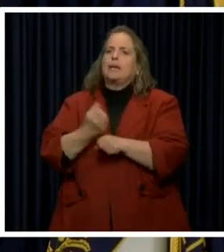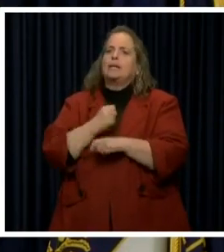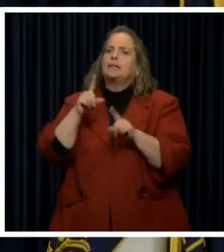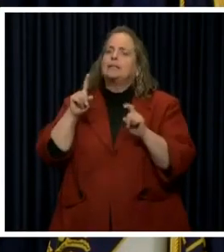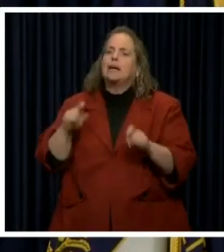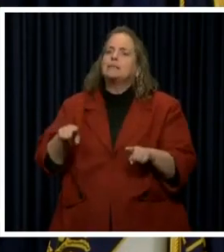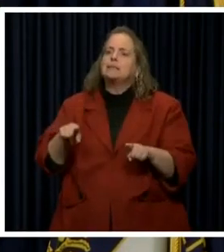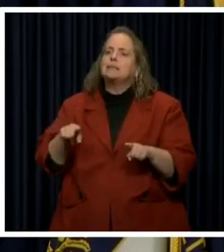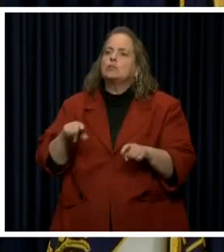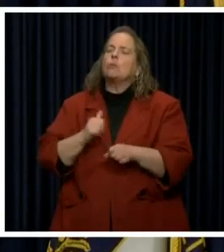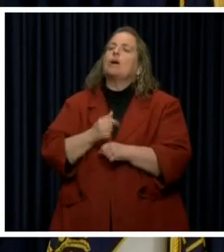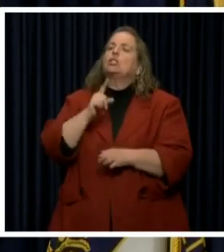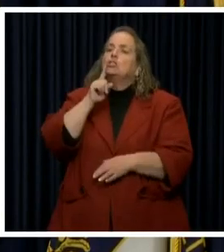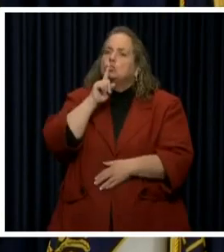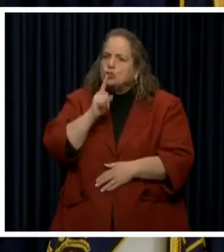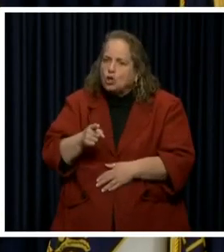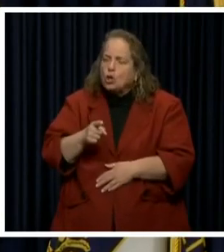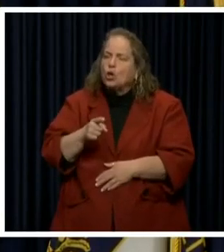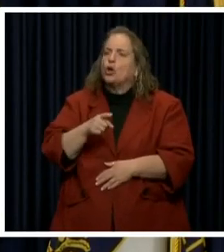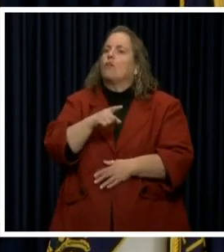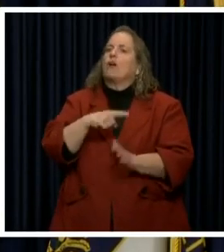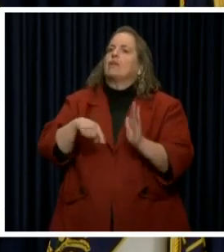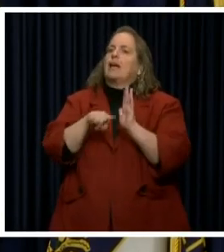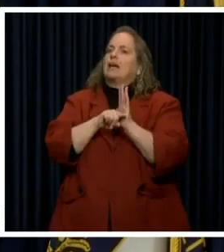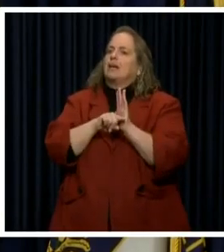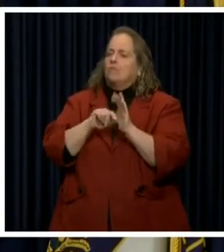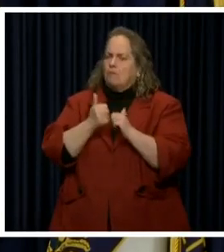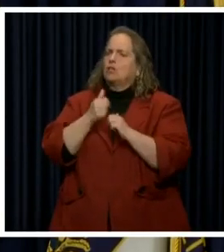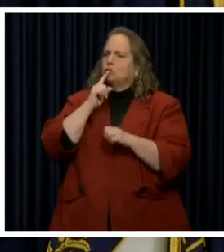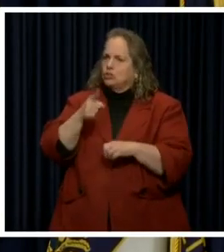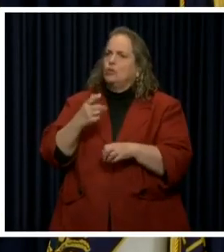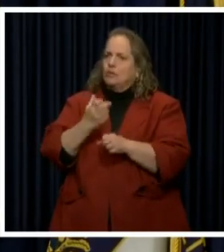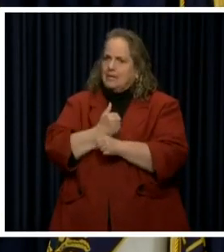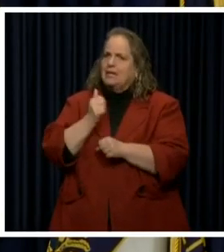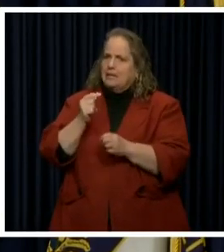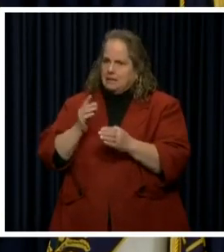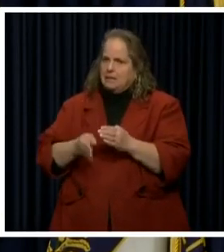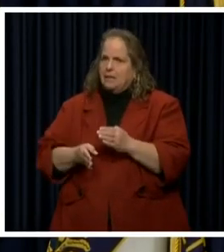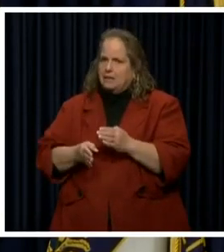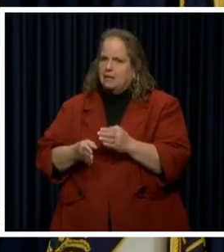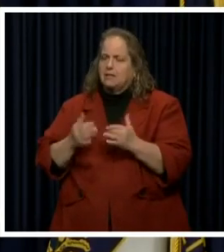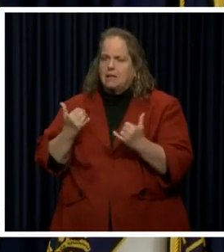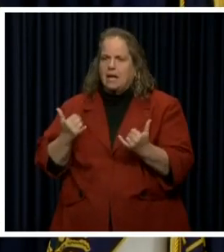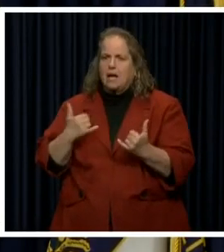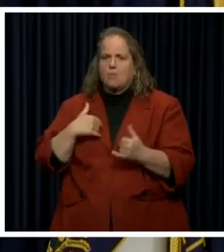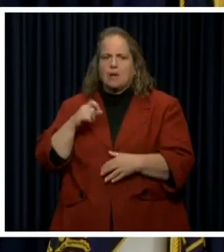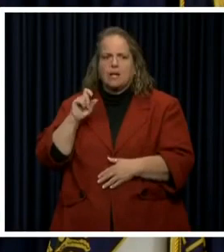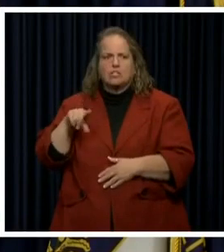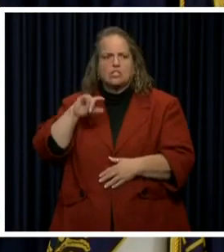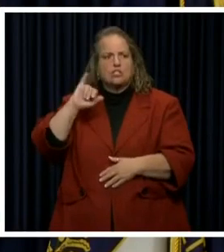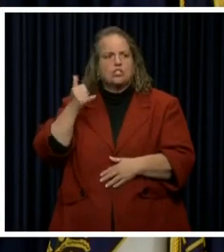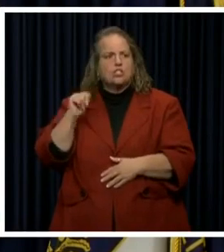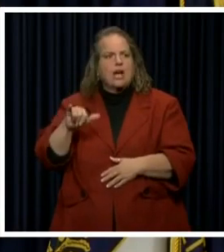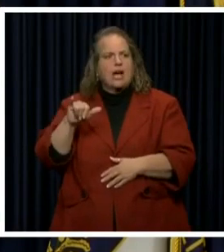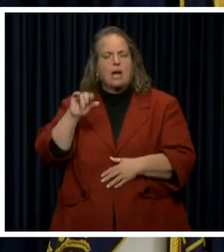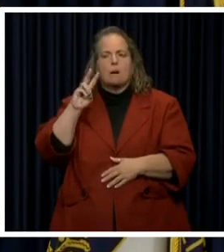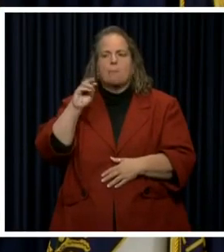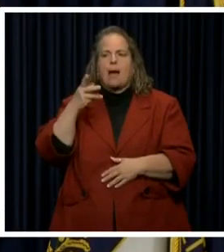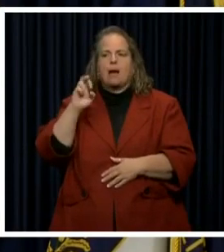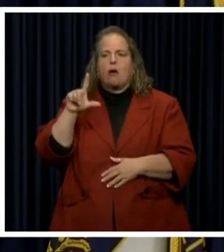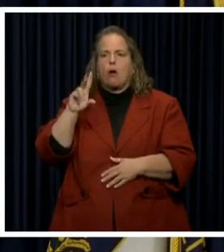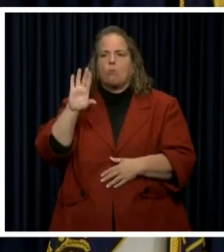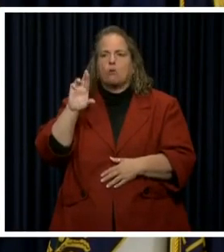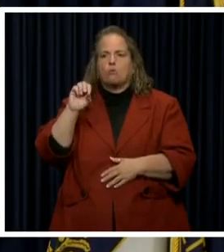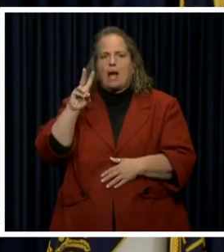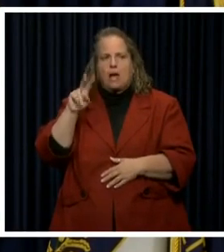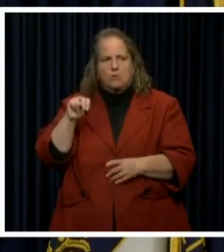test. Let's make sure that we get that done. Now we'll ask J. Michael Brown to come up